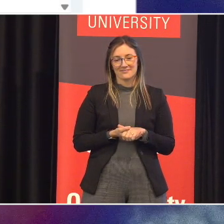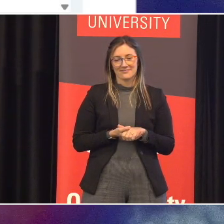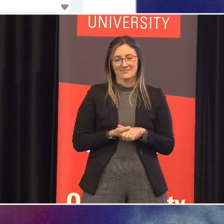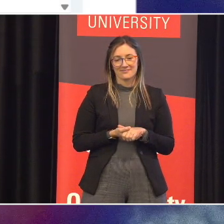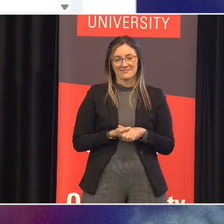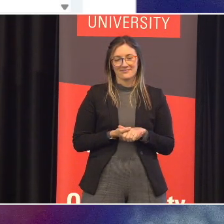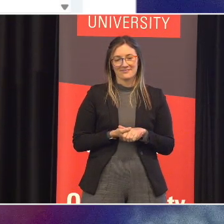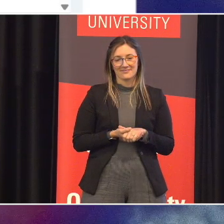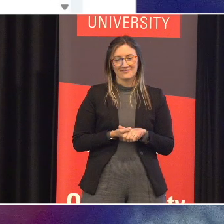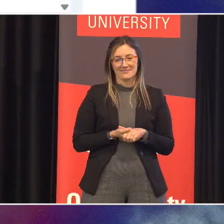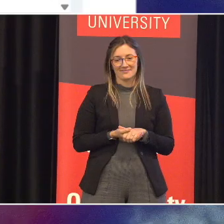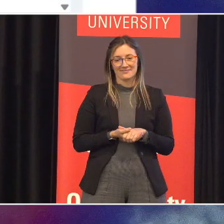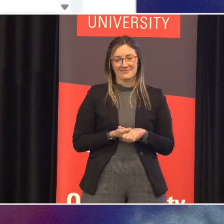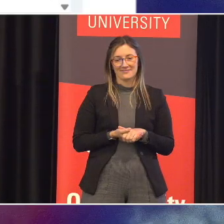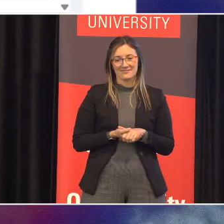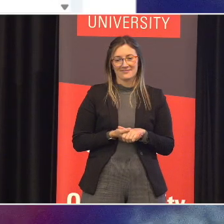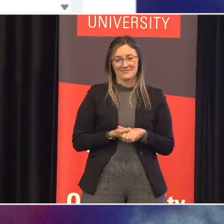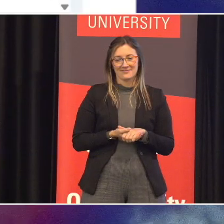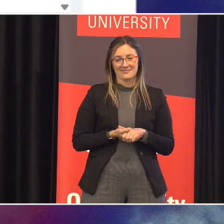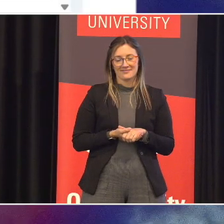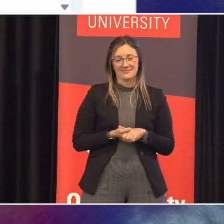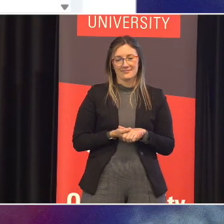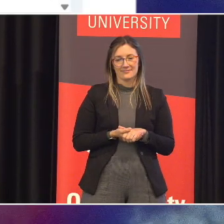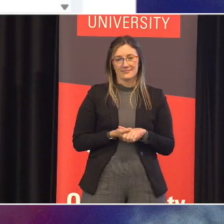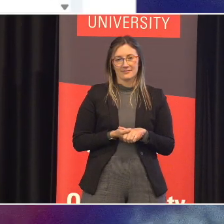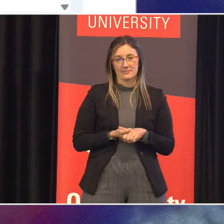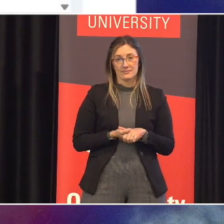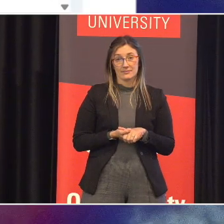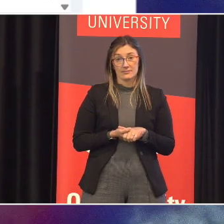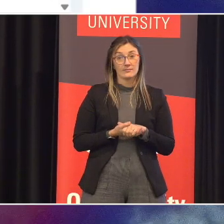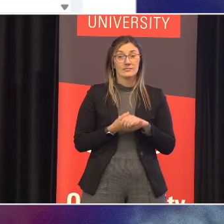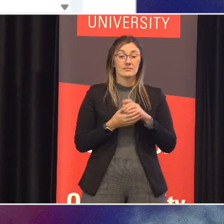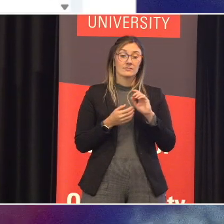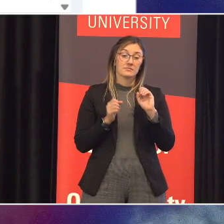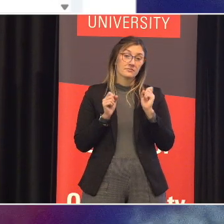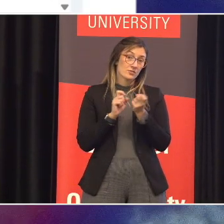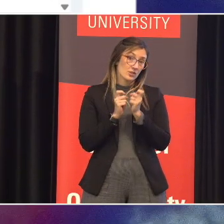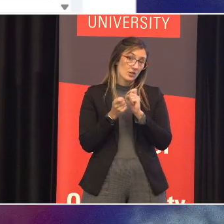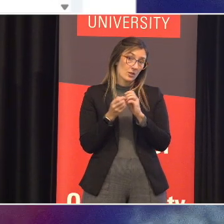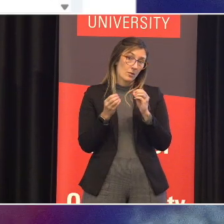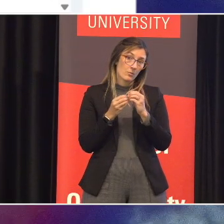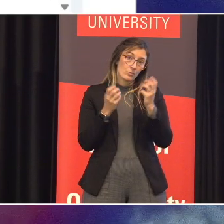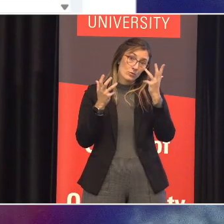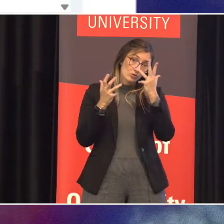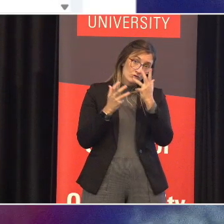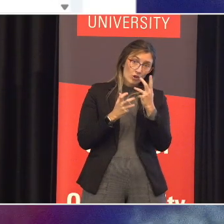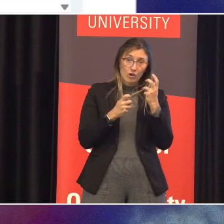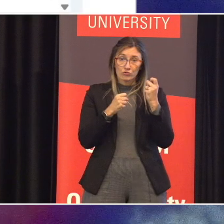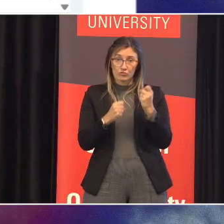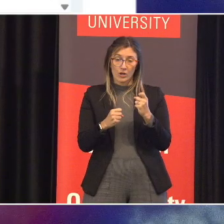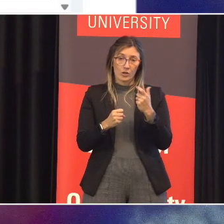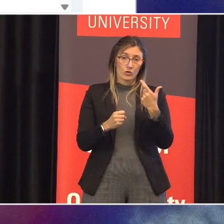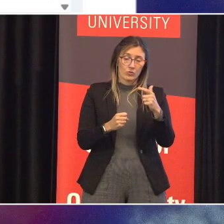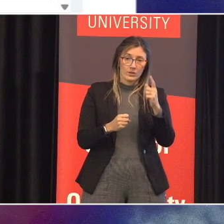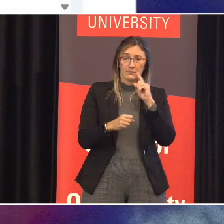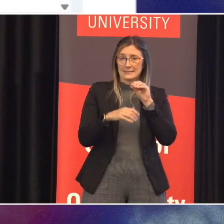And we can make that even a darker, stronger green for our accessibility.